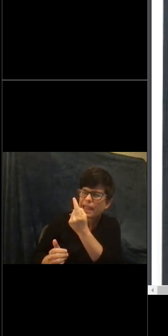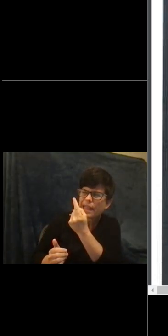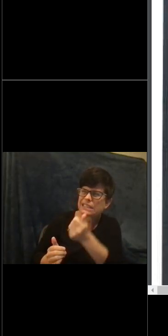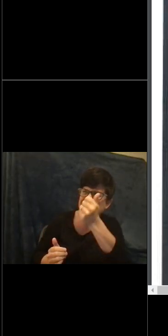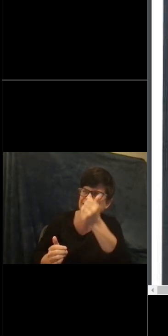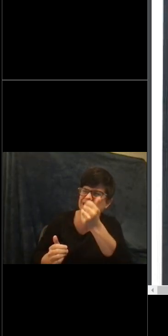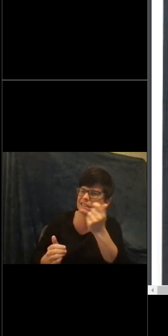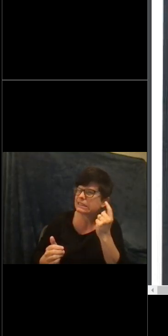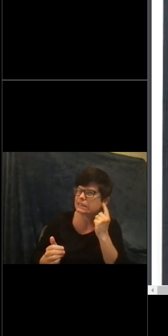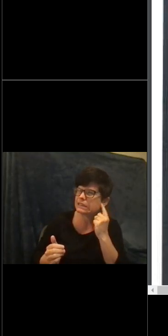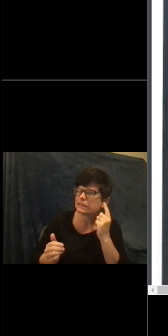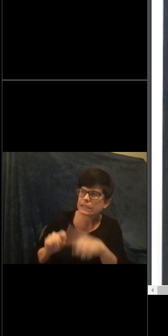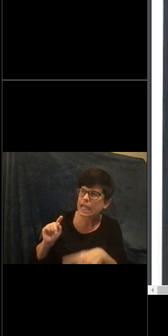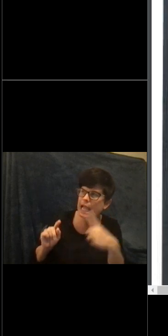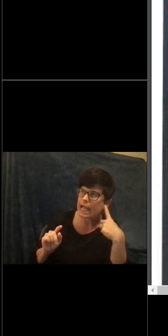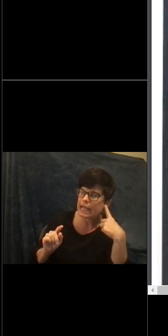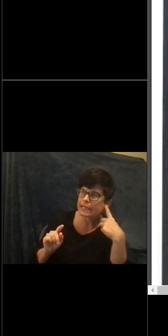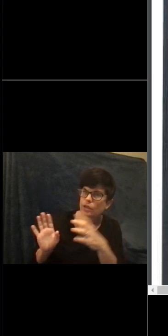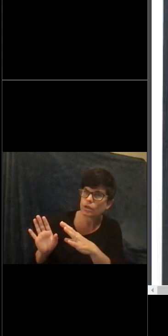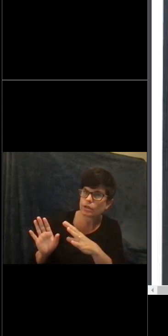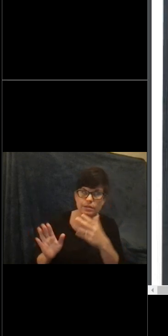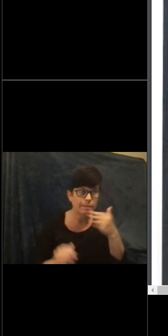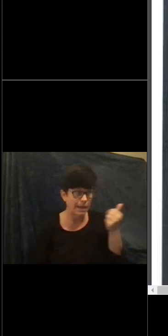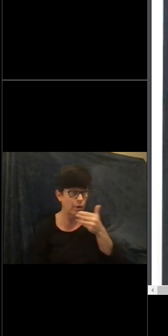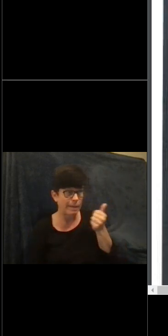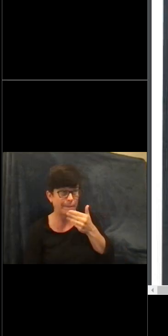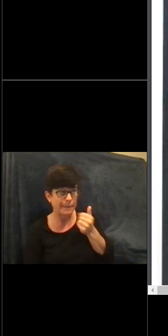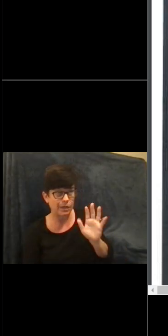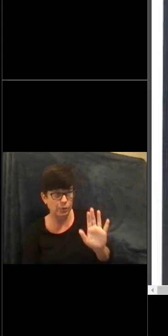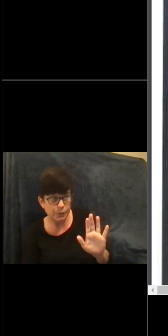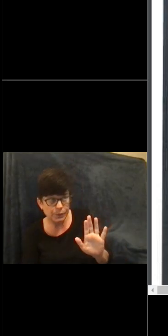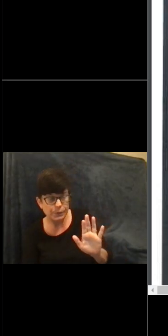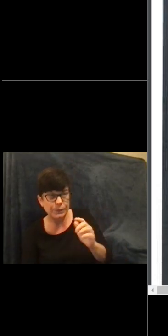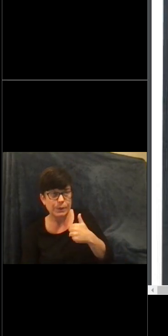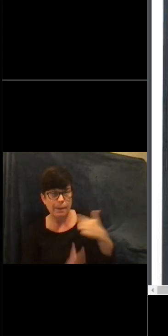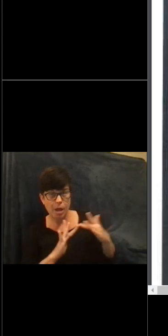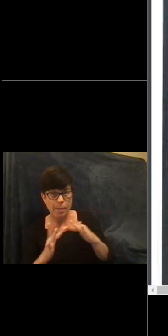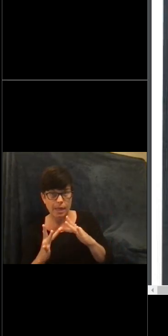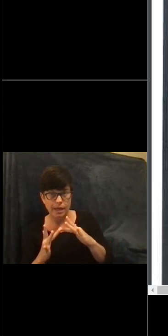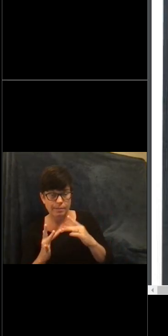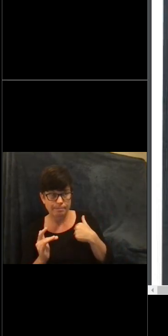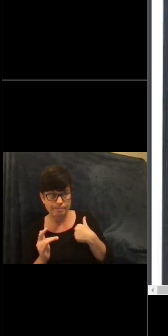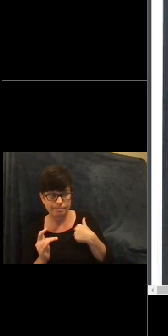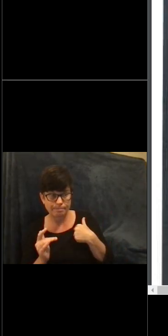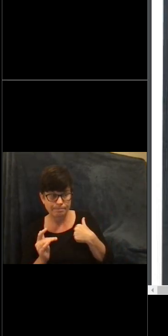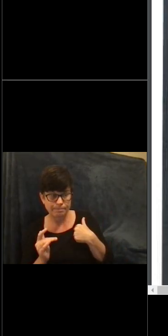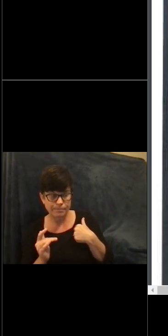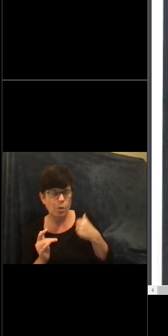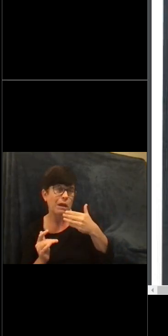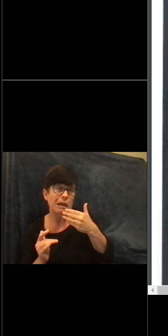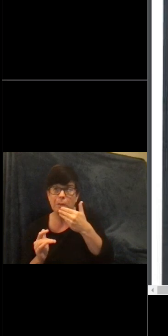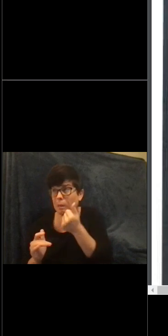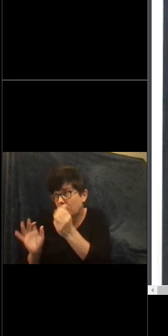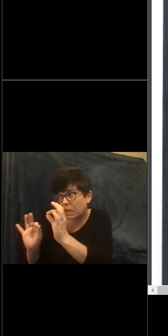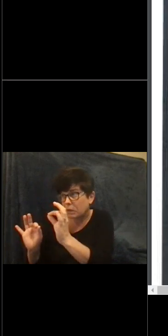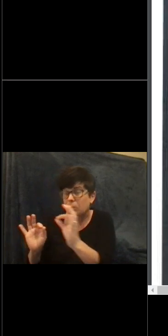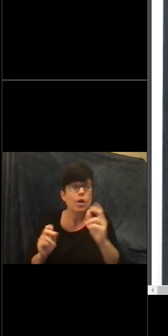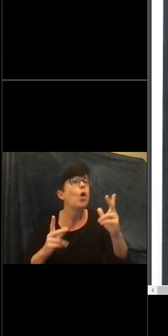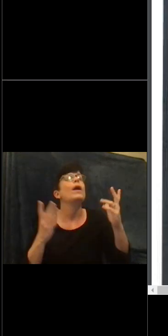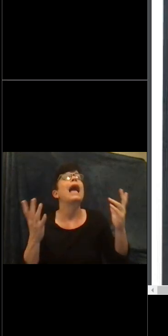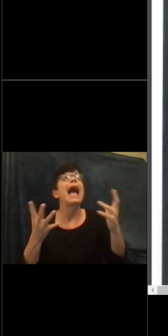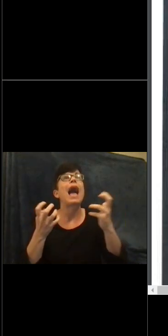Griffin? How about now? I'm a little bit better. A little better. I